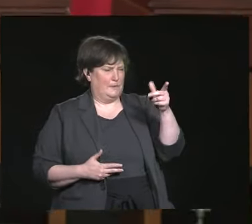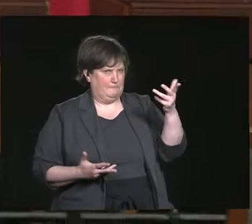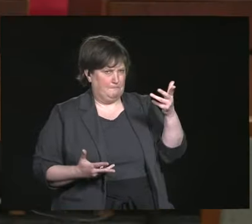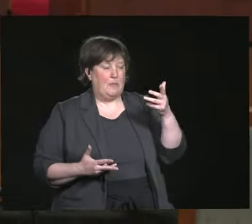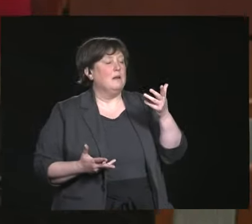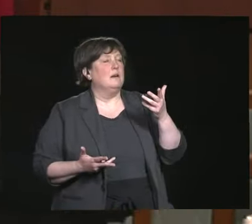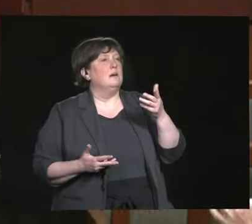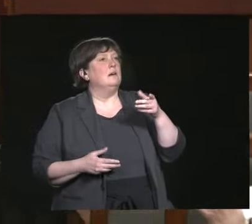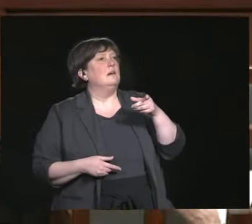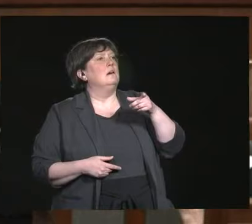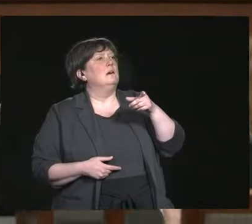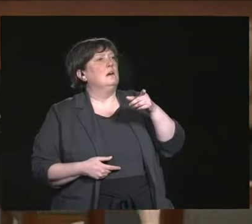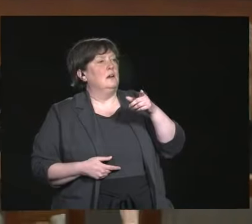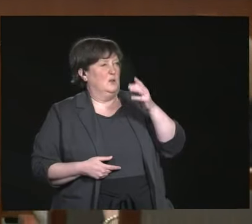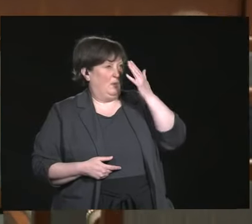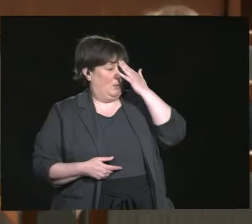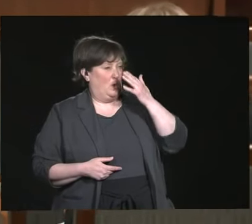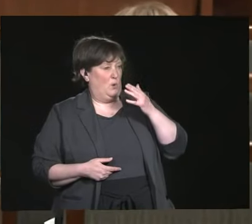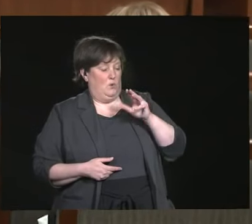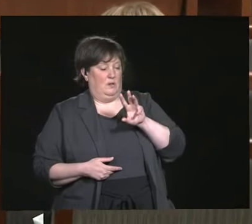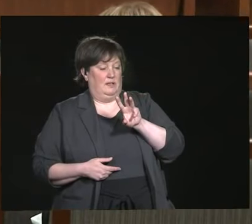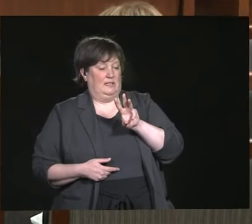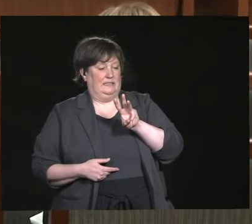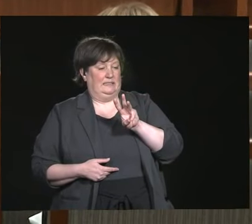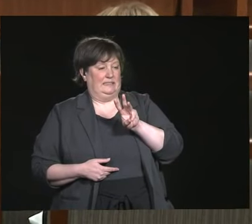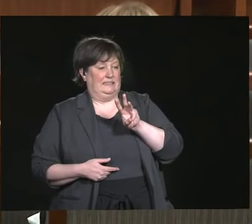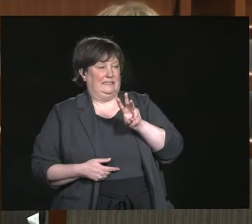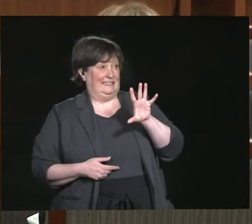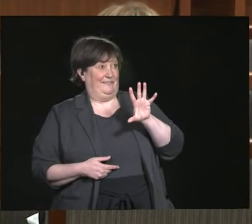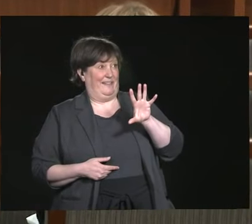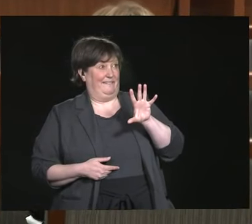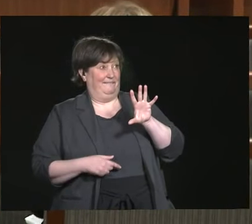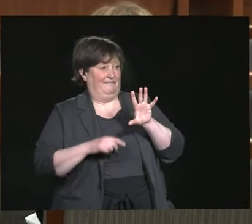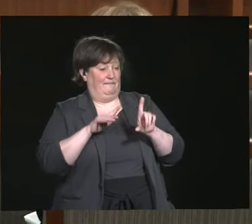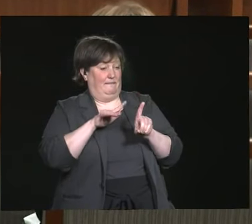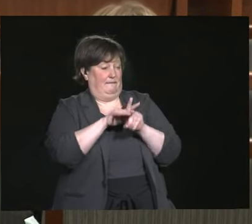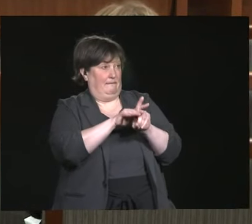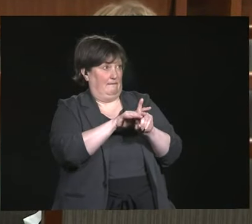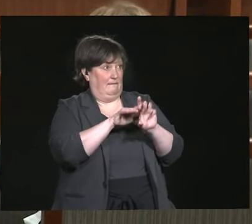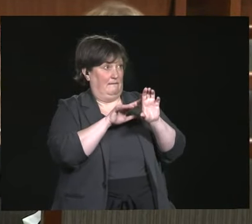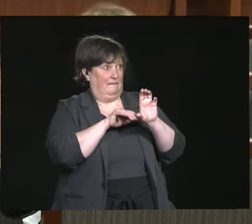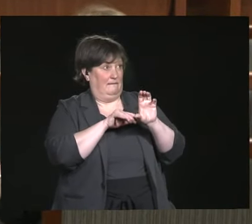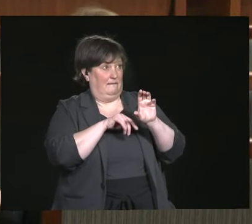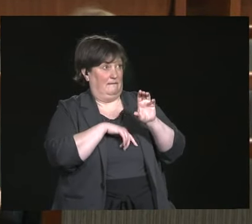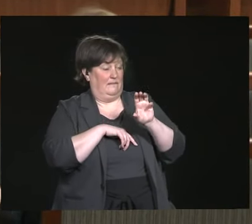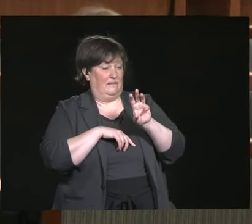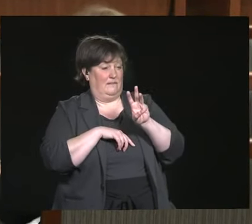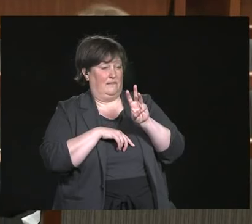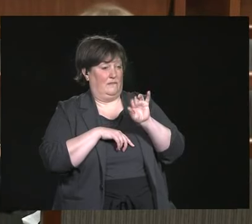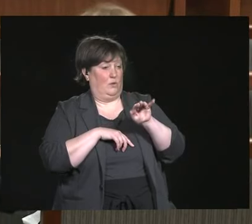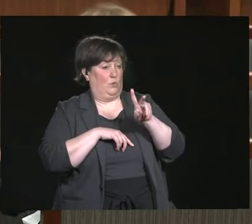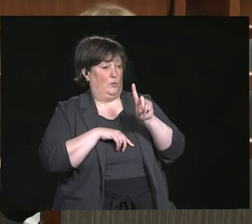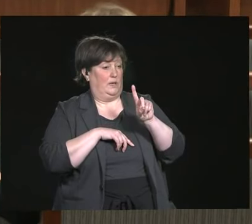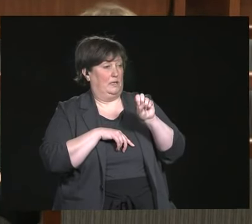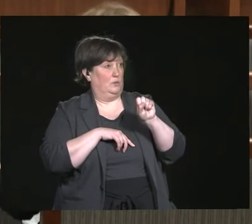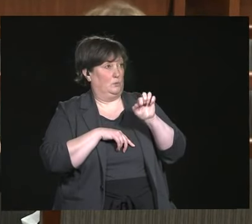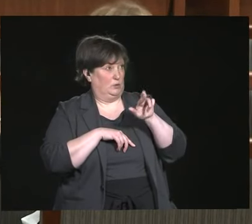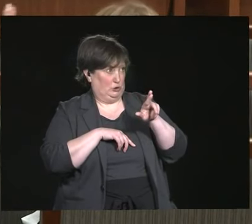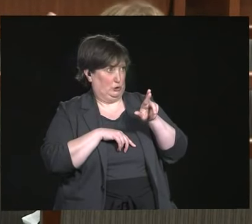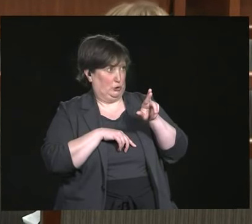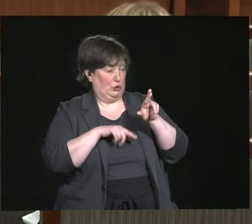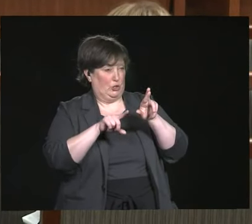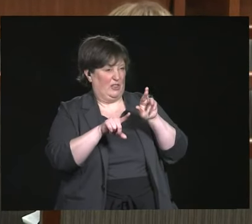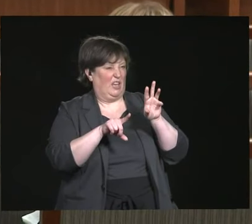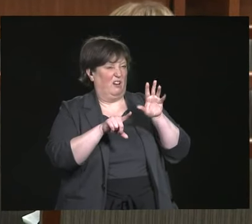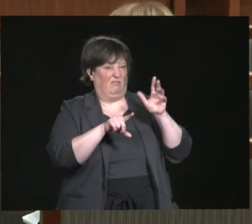of the 65 COVID-positive cases in Windsor, Essex, are Canadian healthcare workers who cross the border. They work in Detroit. They